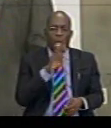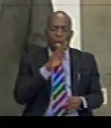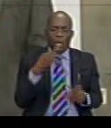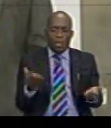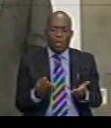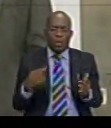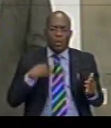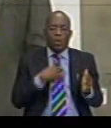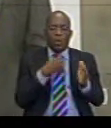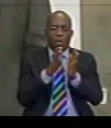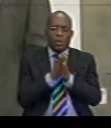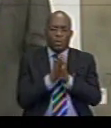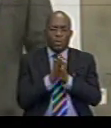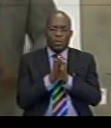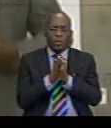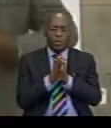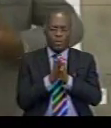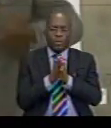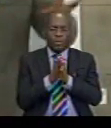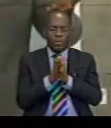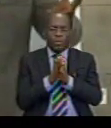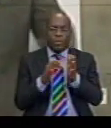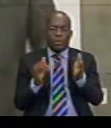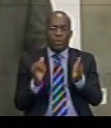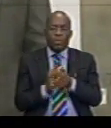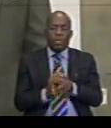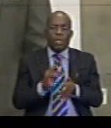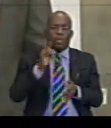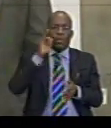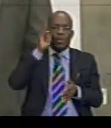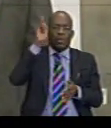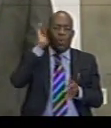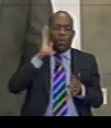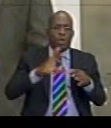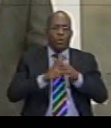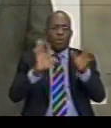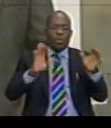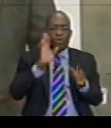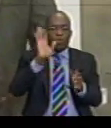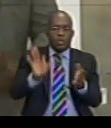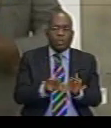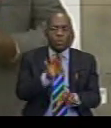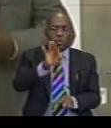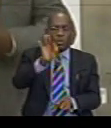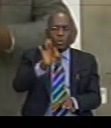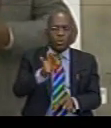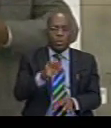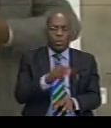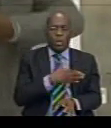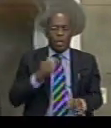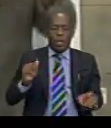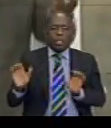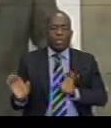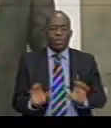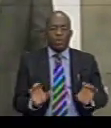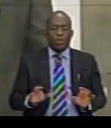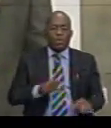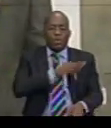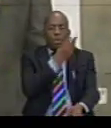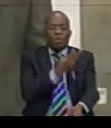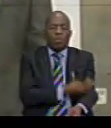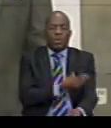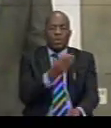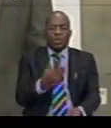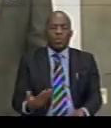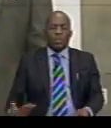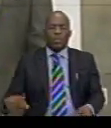pray that you release your spirit and do mighty things in our midst